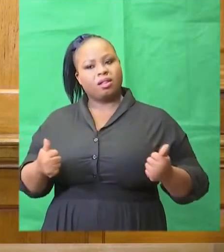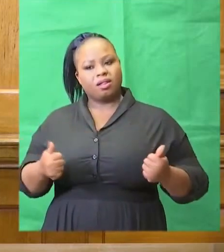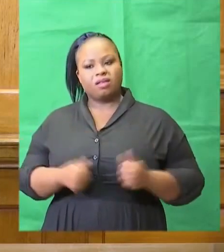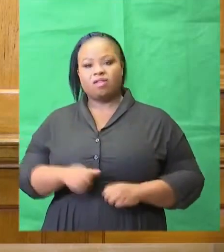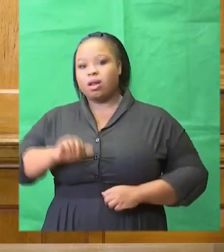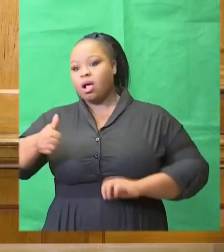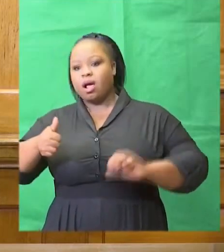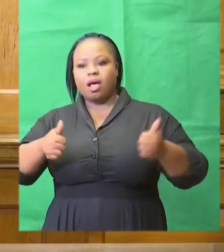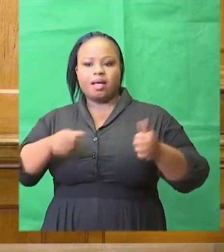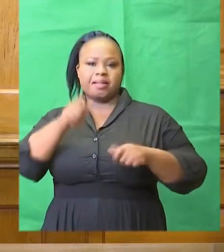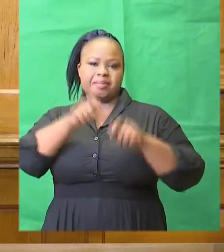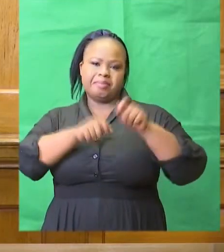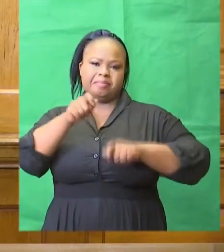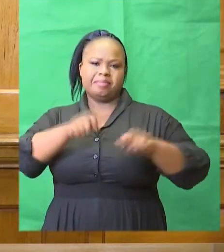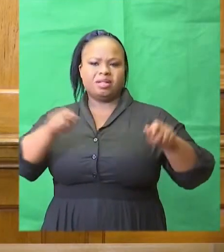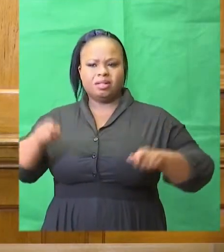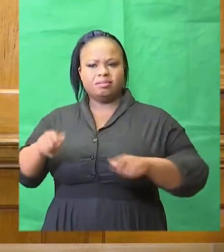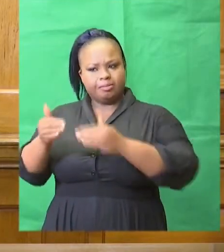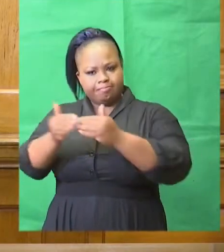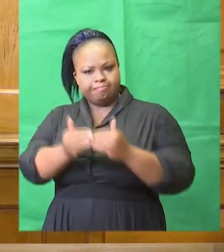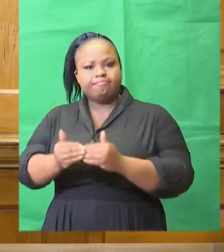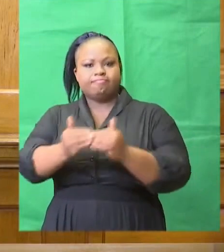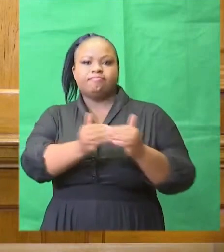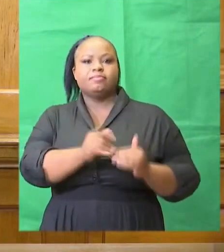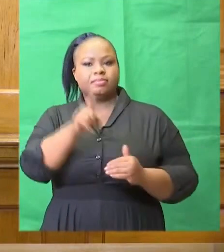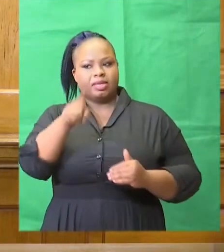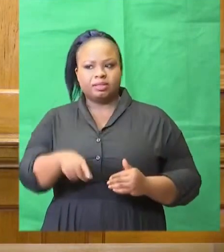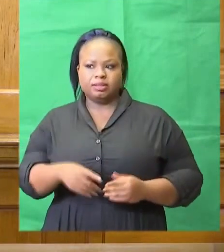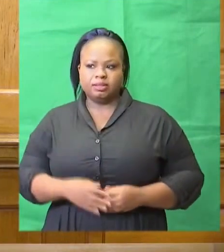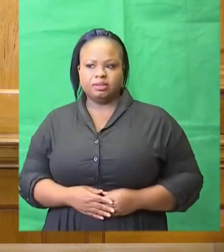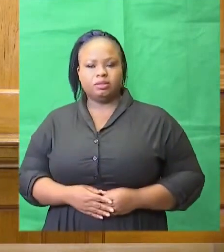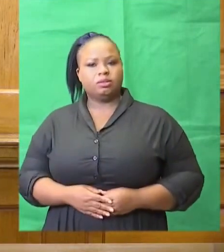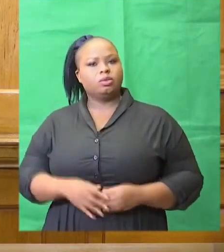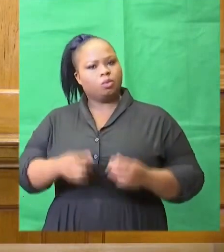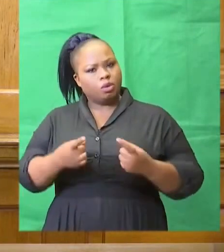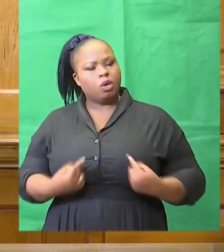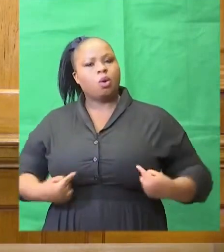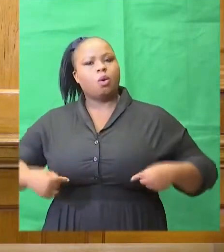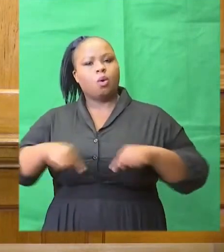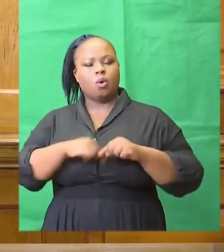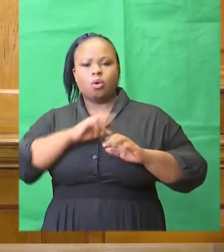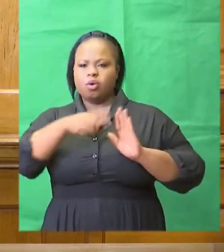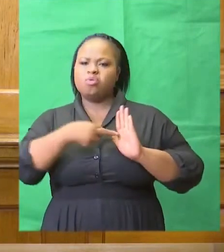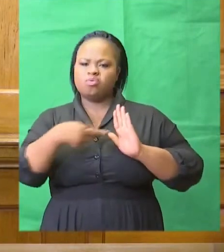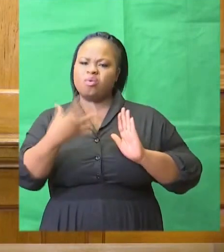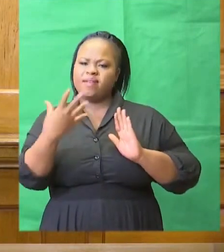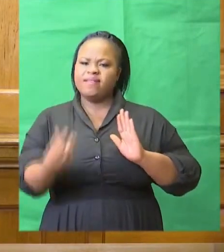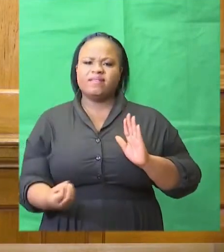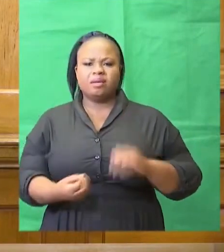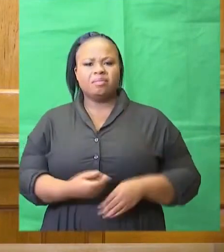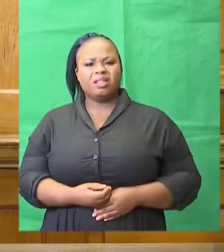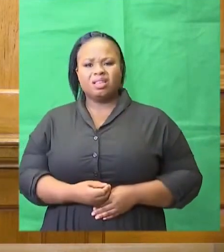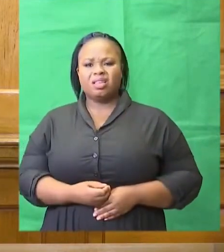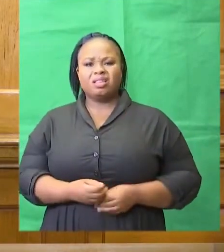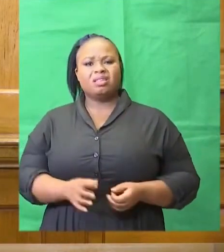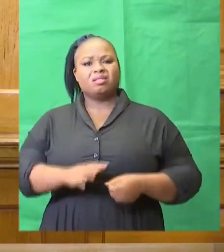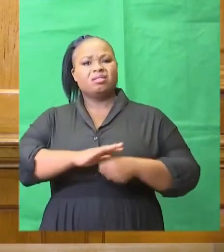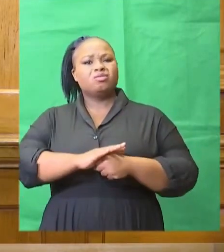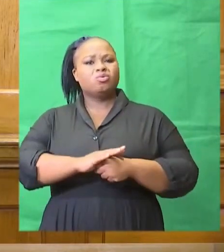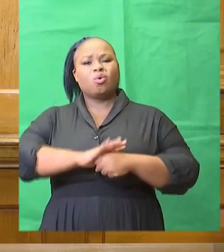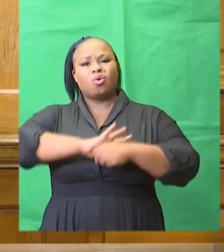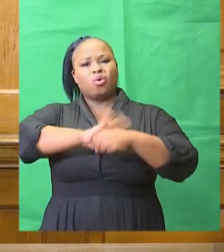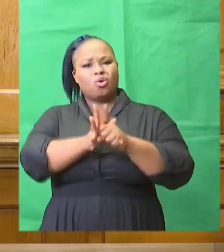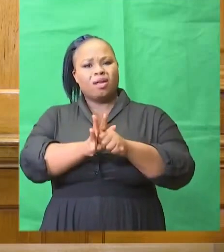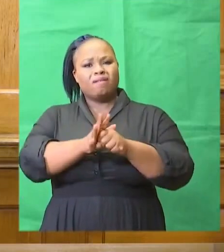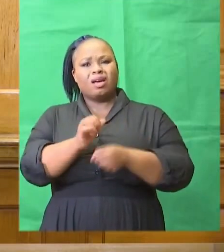health of those around us. Every one of us has a role to play. We will not be defeated by this